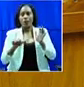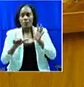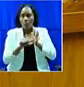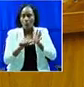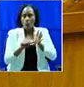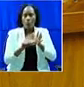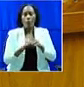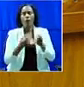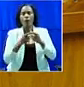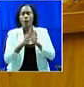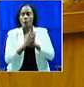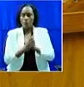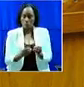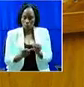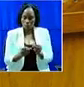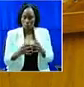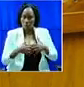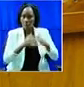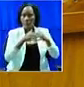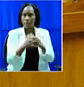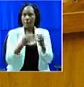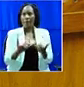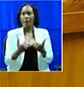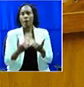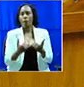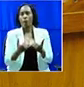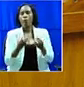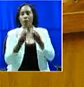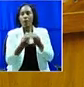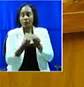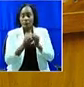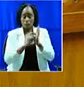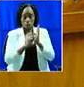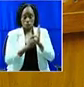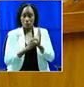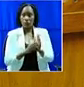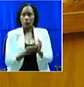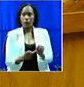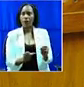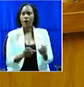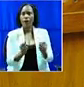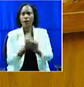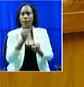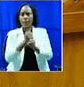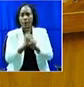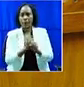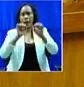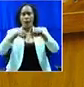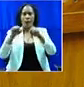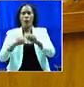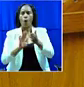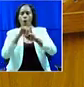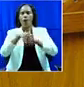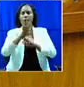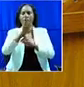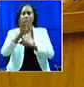implementation with all regulatory processes fast-tracked enabling over 340